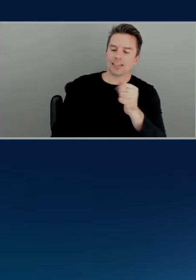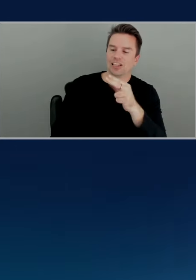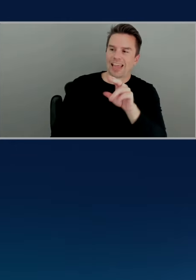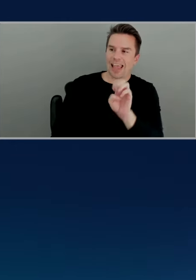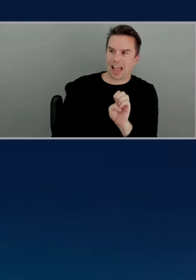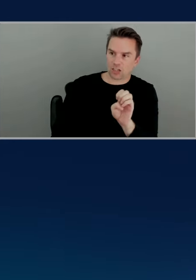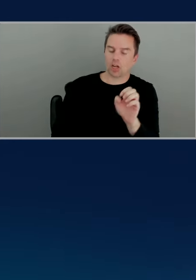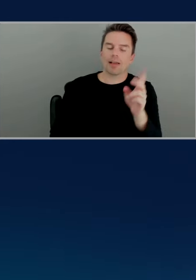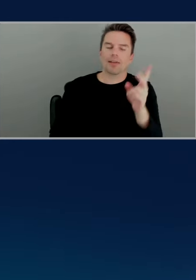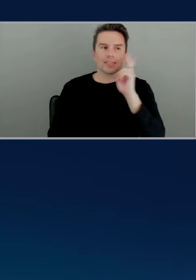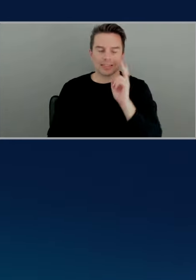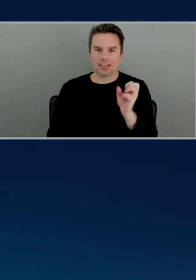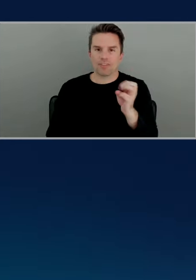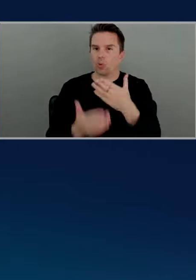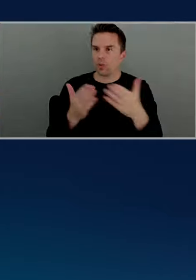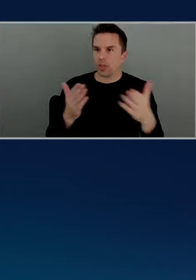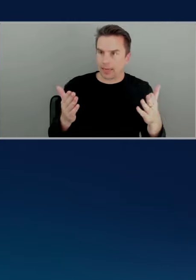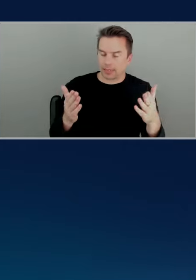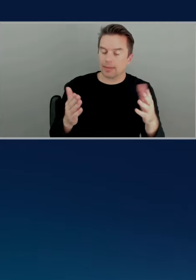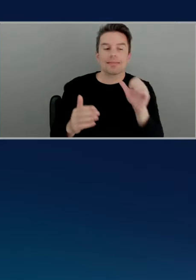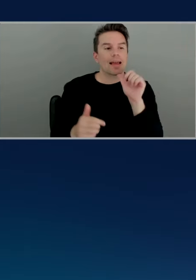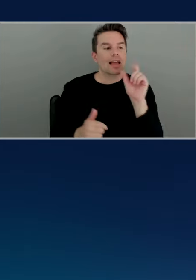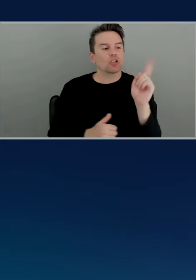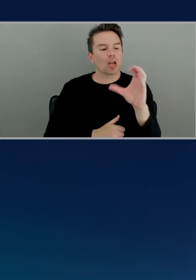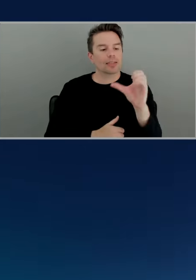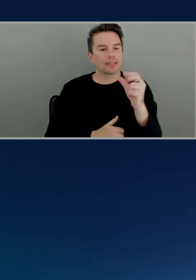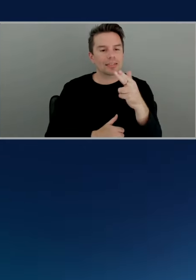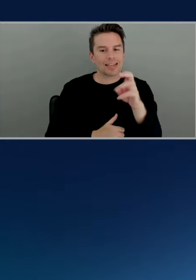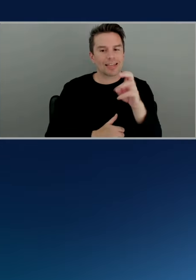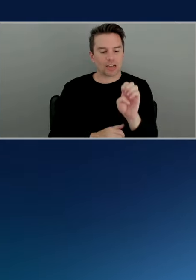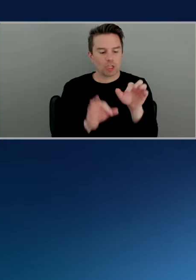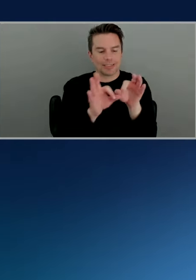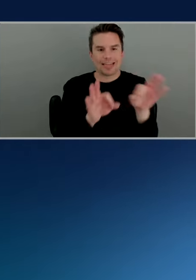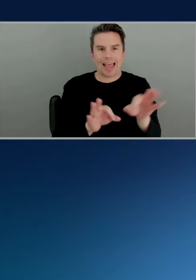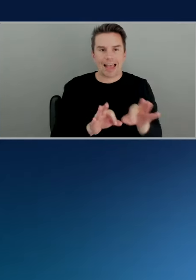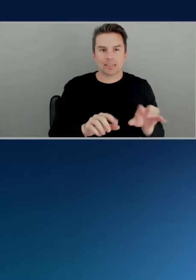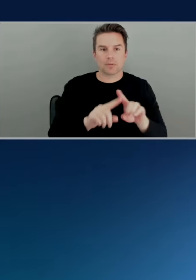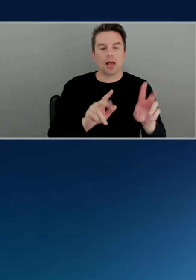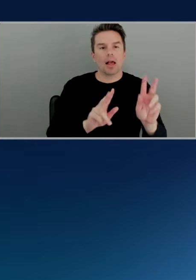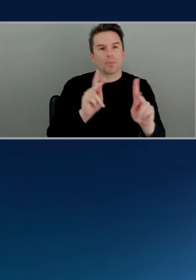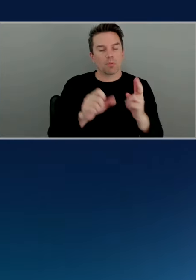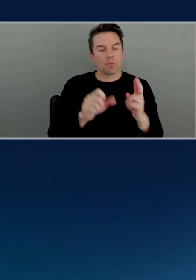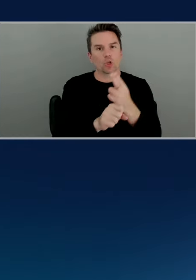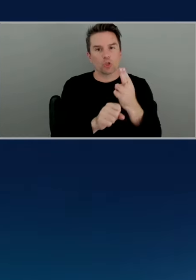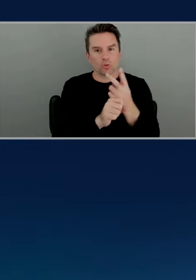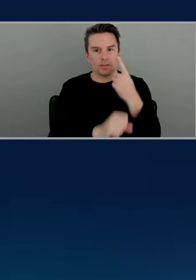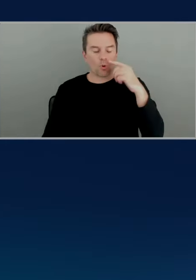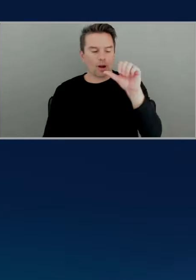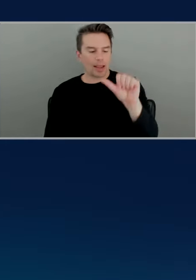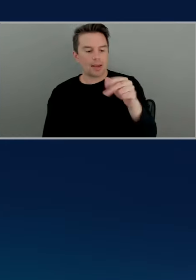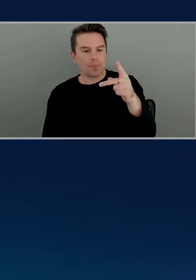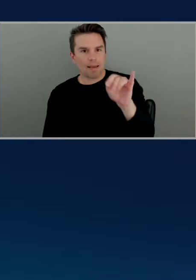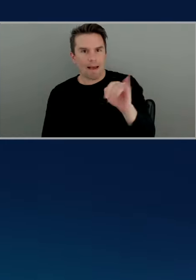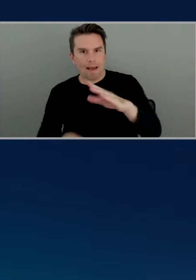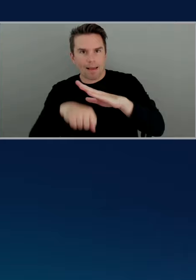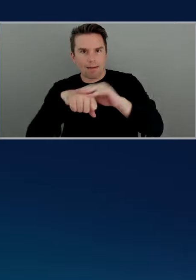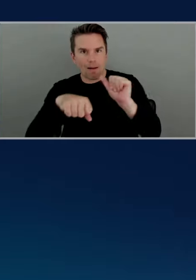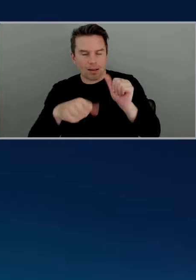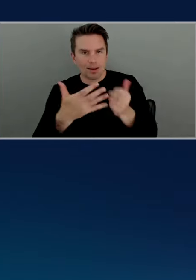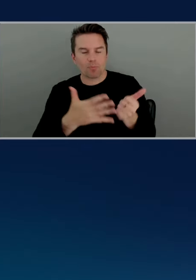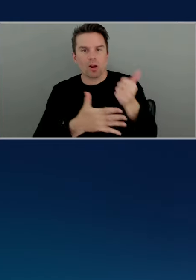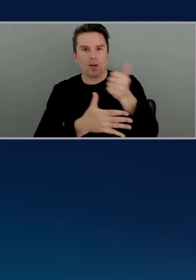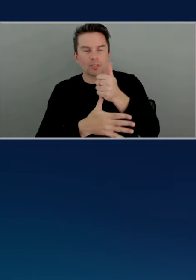instead of just caching just the text, people are caching the actual API calls and parameterizing the inputs so that you're able to